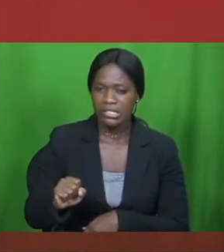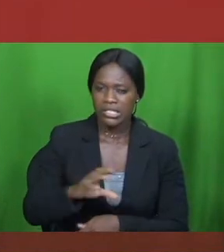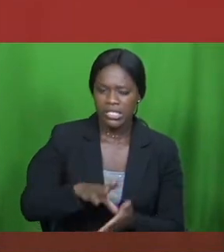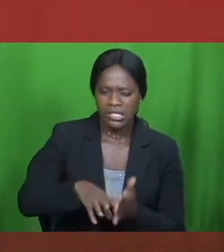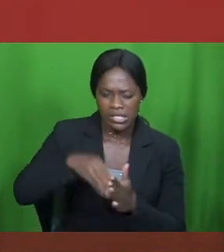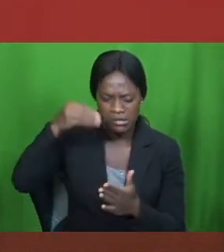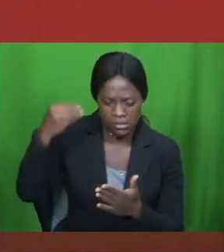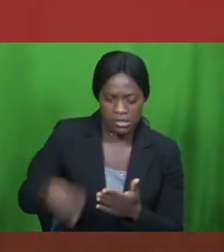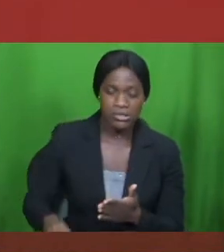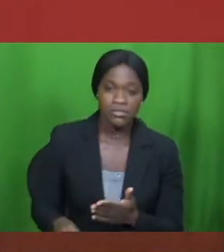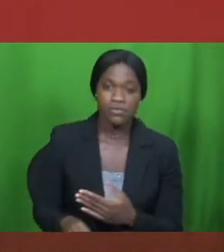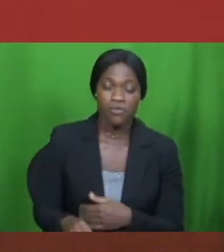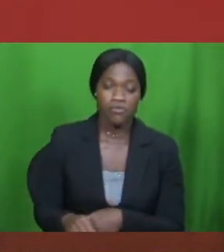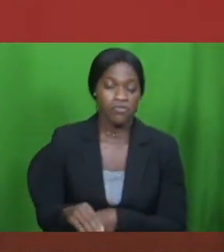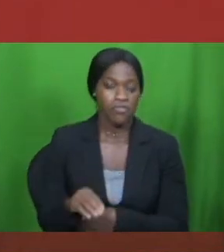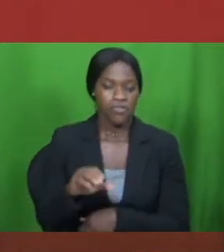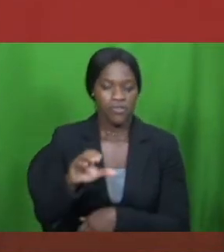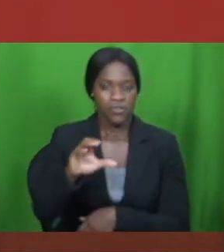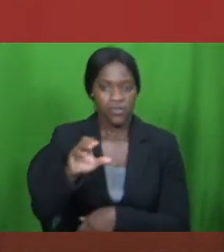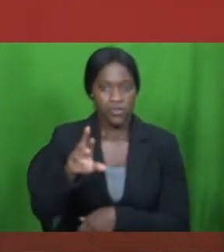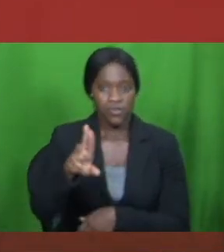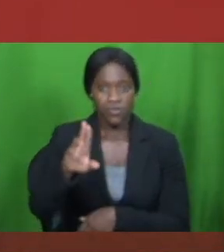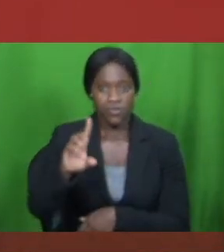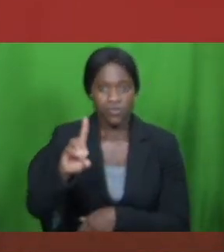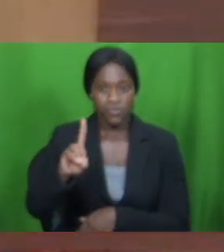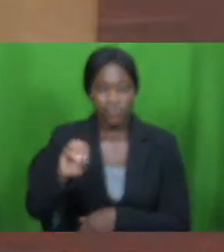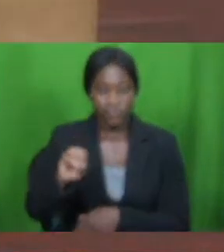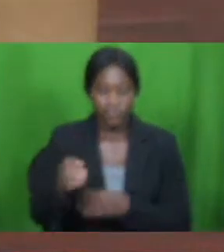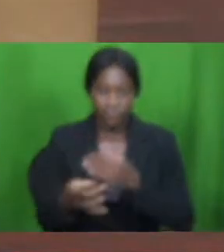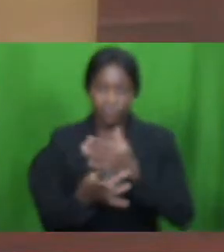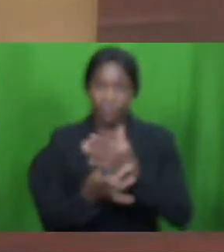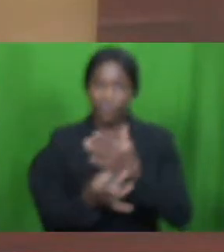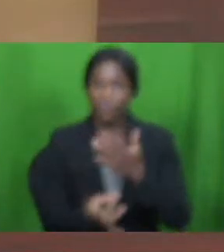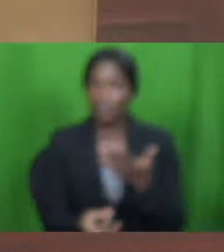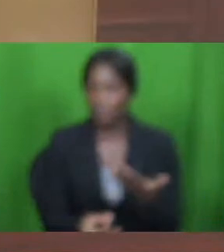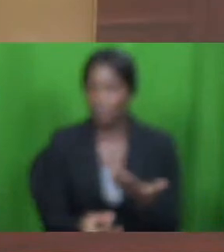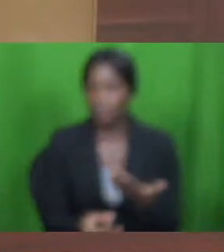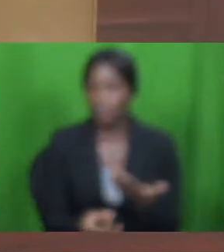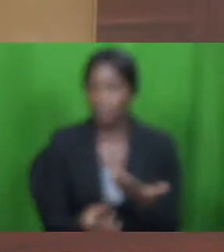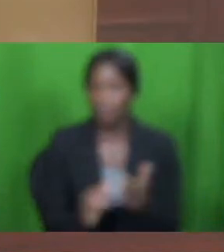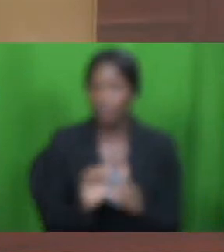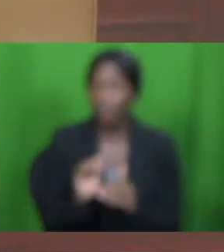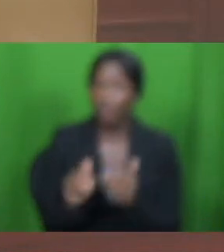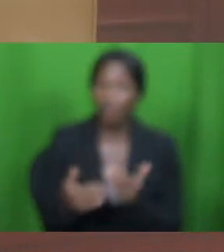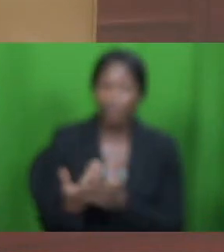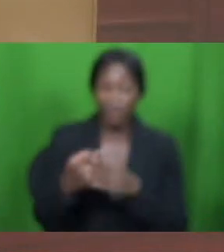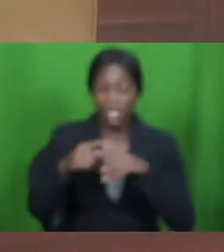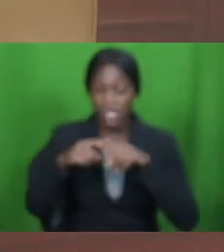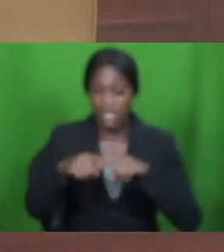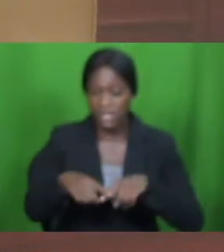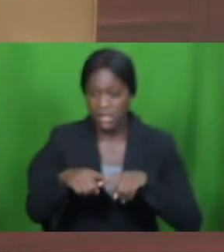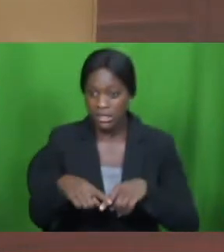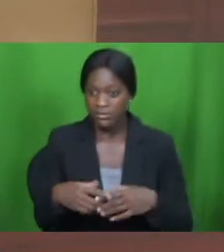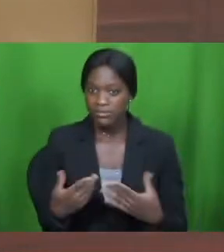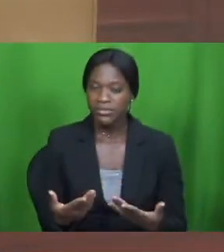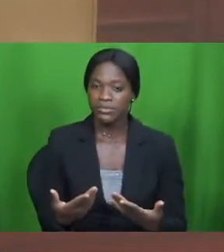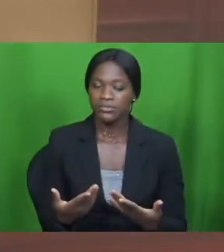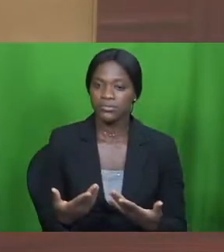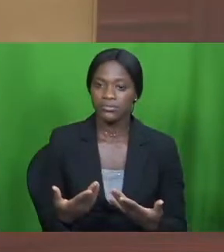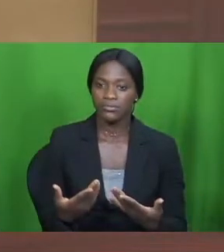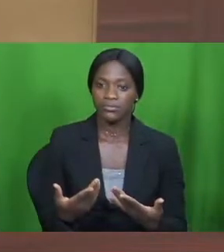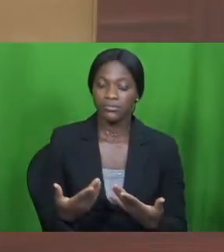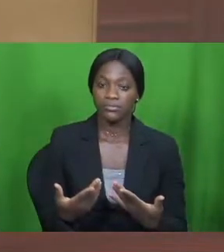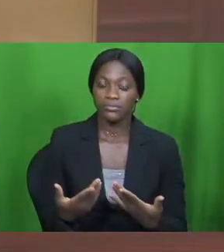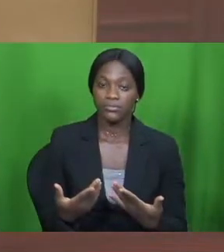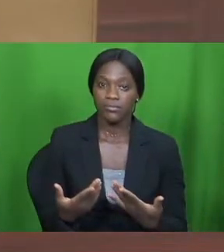purchase of crude oil has been cut in half as a result of the long lines of LPG having been